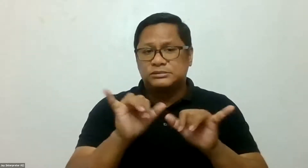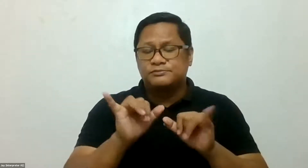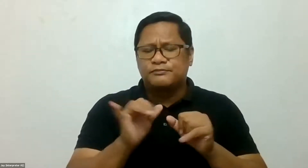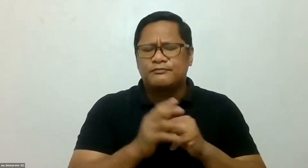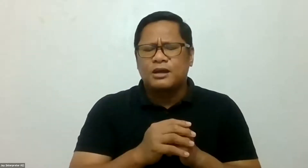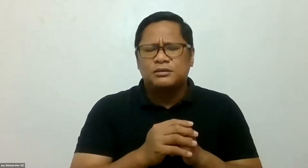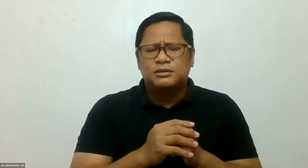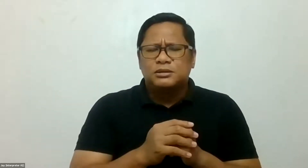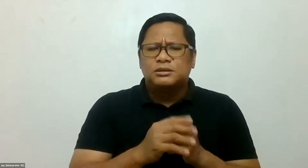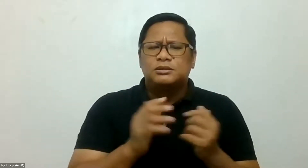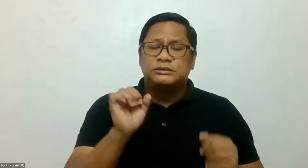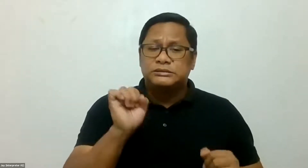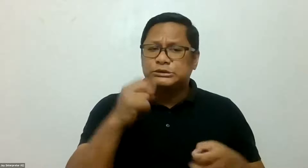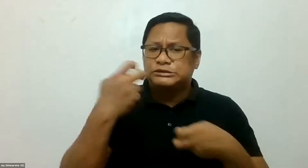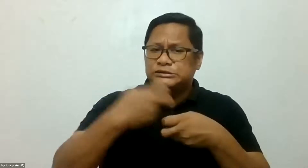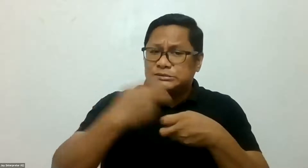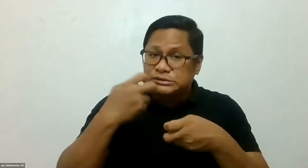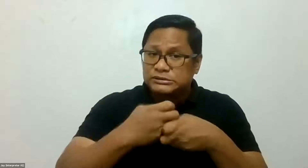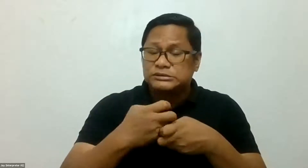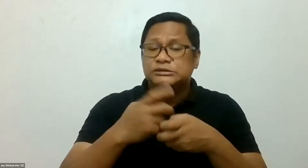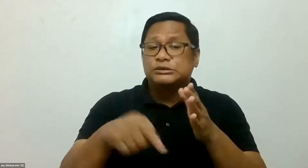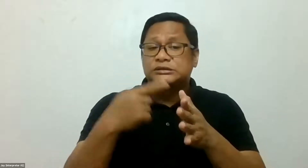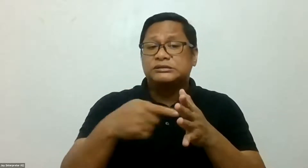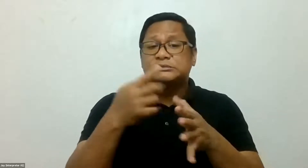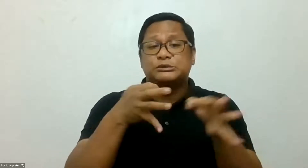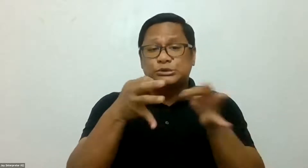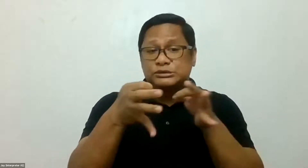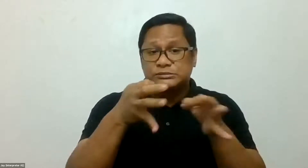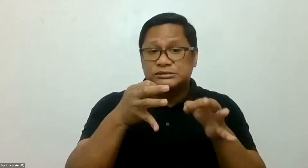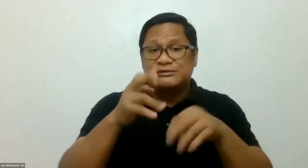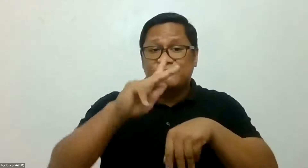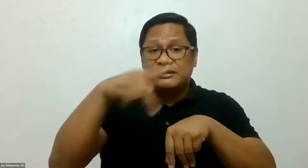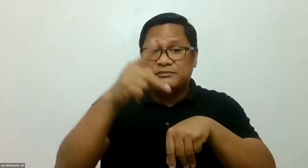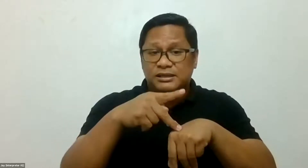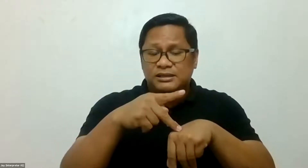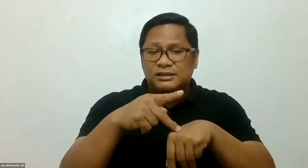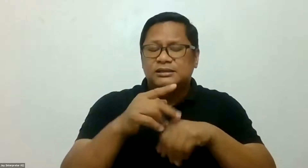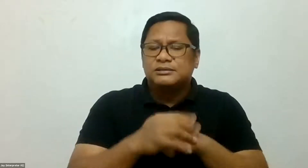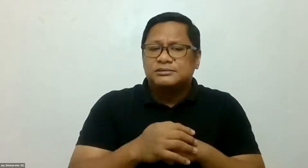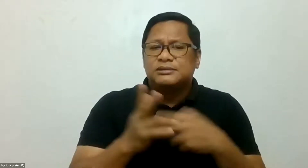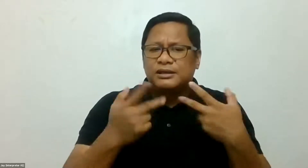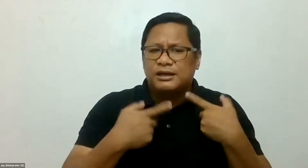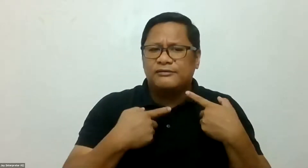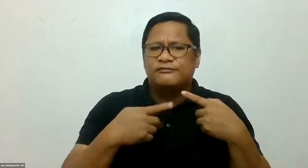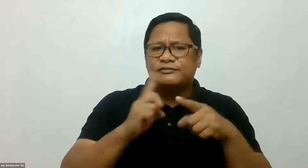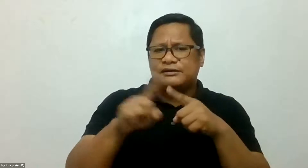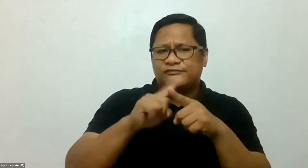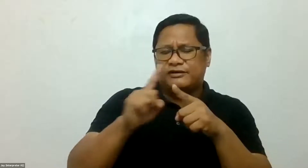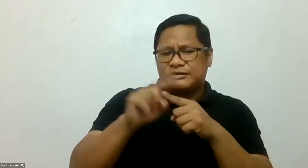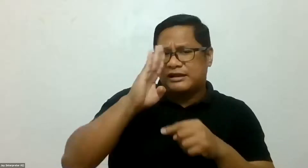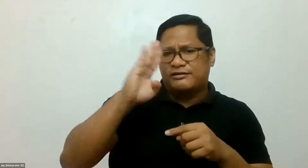really difficult sometimes to explain because the Philippines still has this system where you do direct provision,